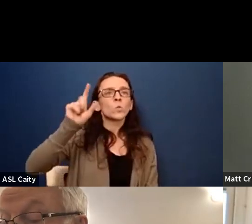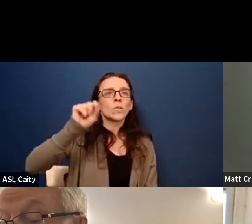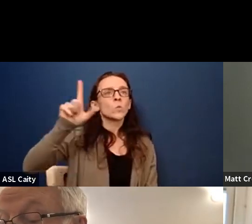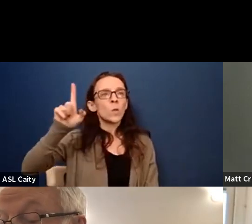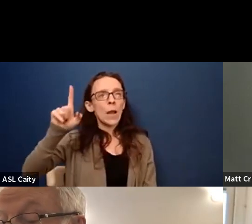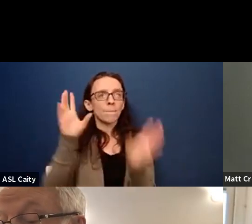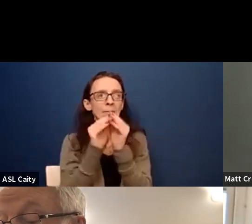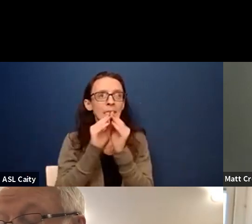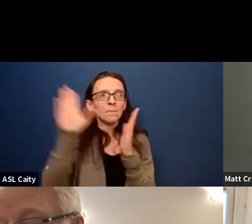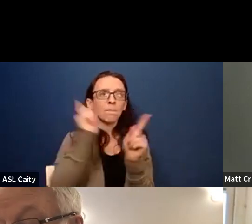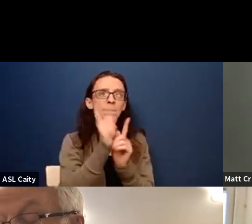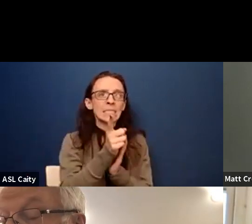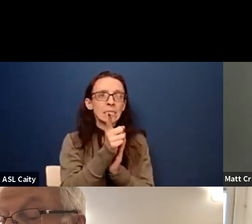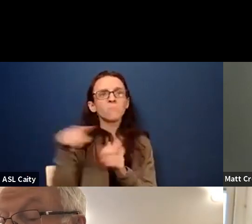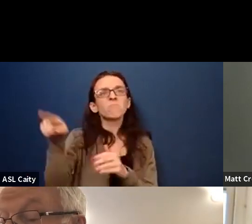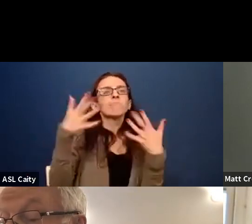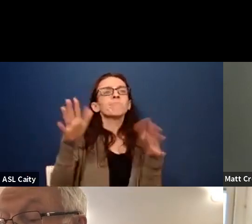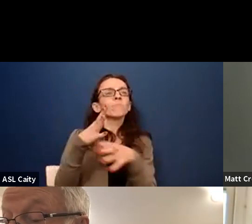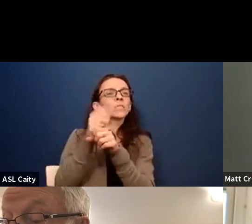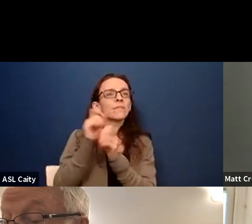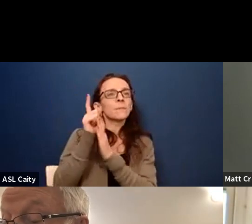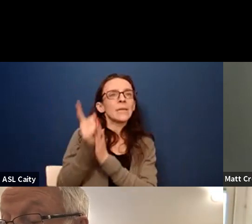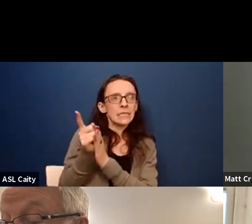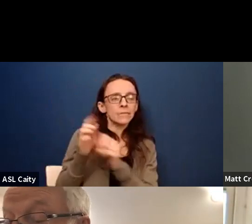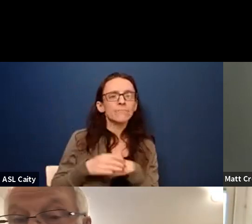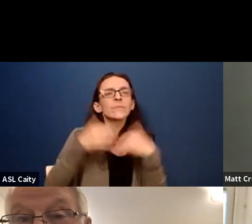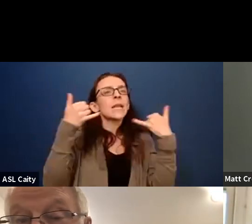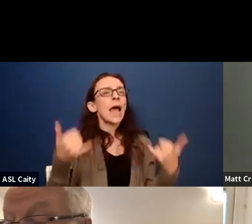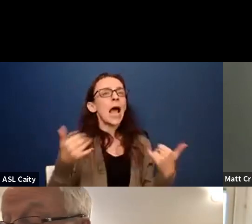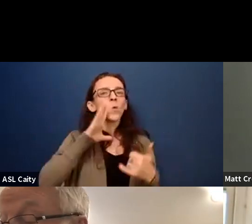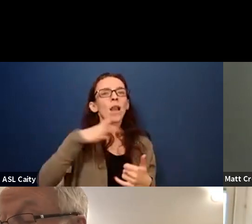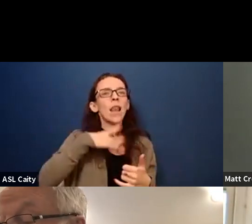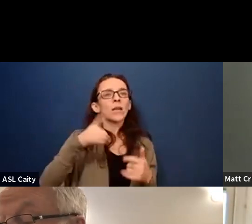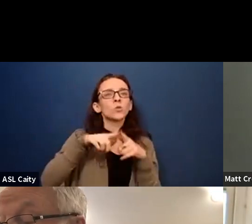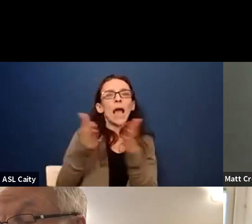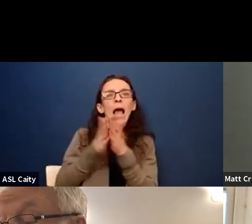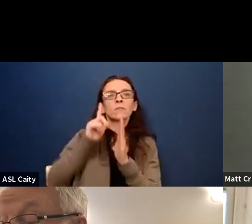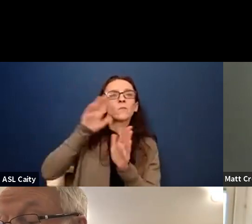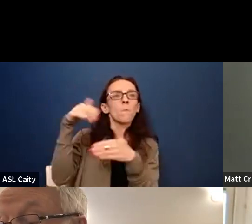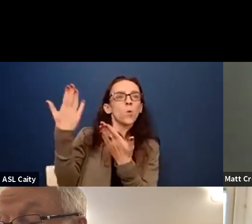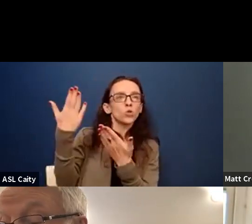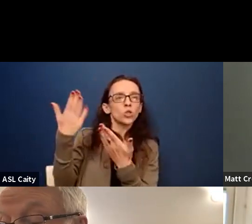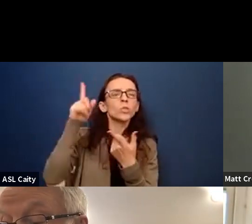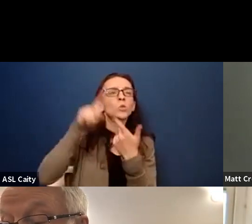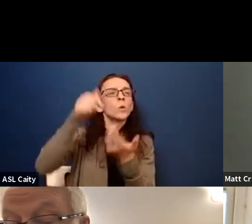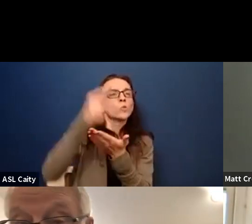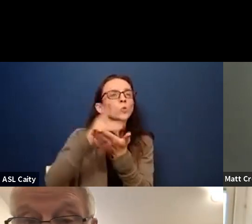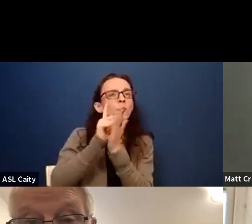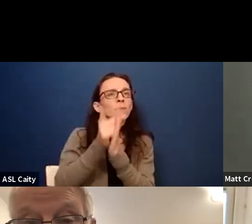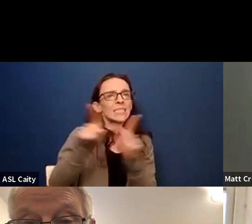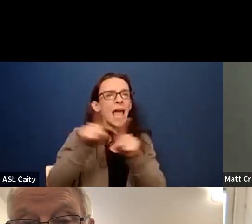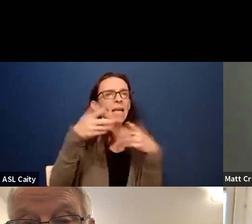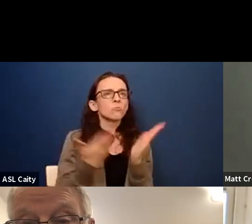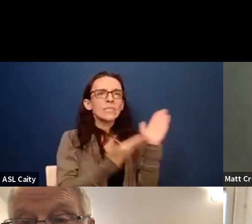have received the minutes. At this time, I would like to entertain a motion to approve the minutes as presented.